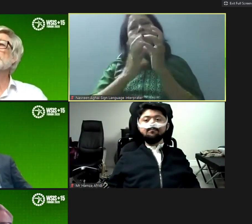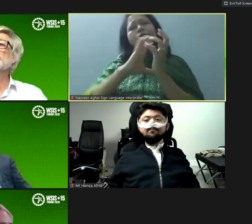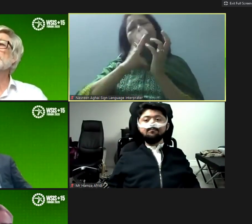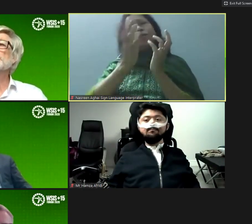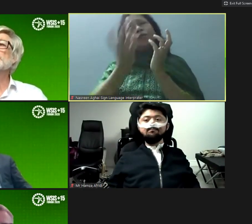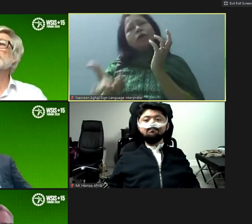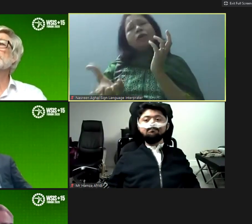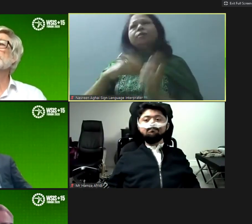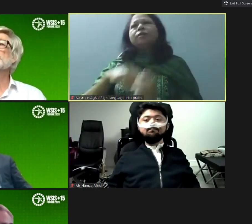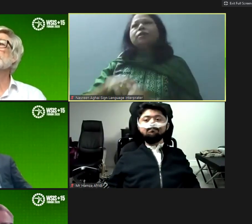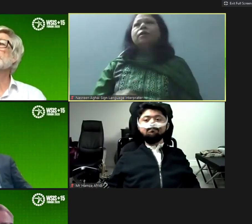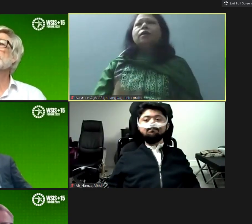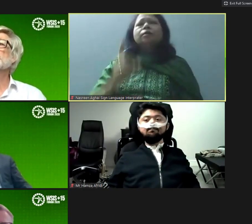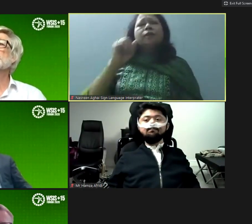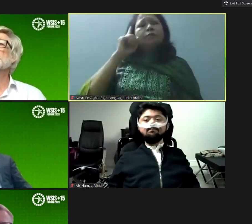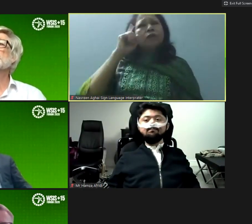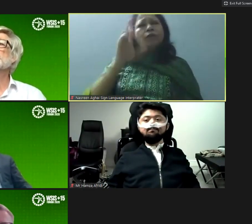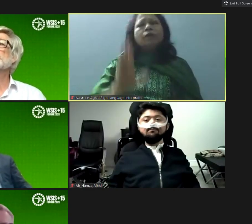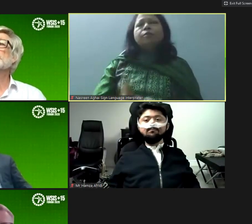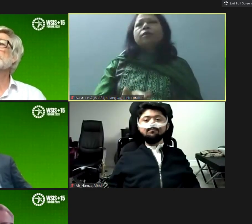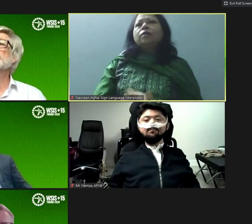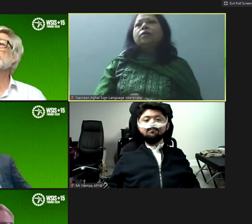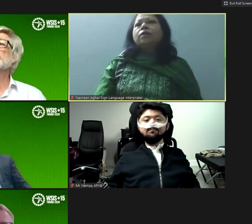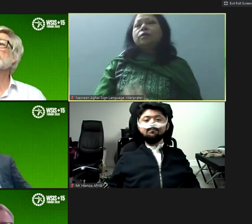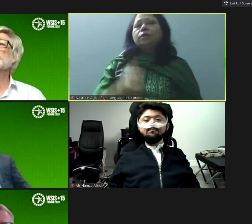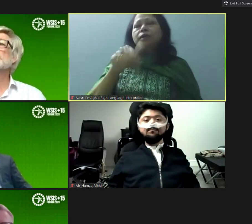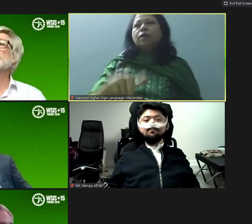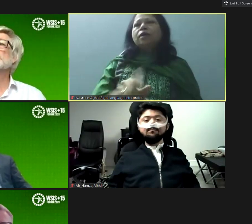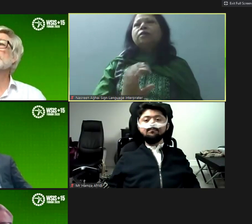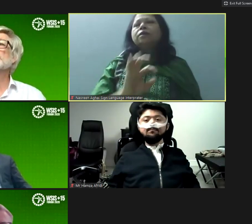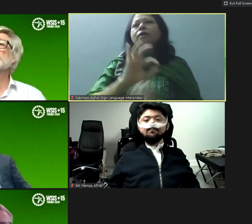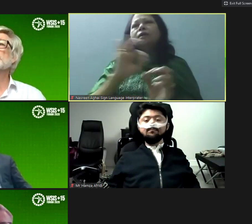we have got an interesting lineup for you today.